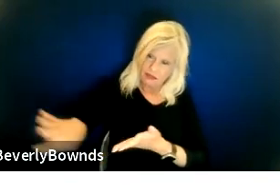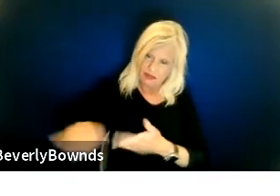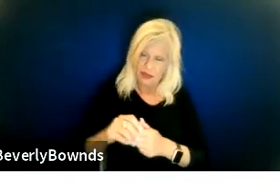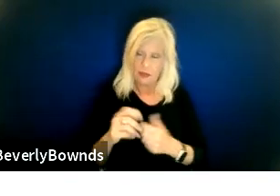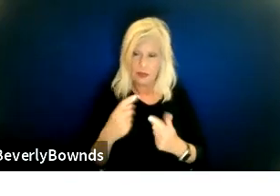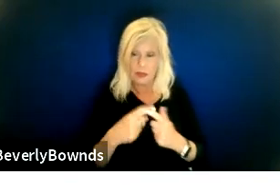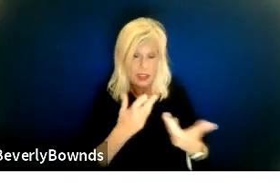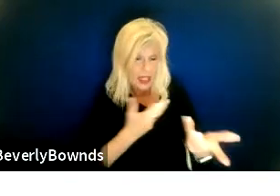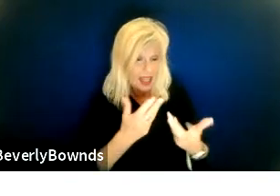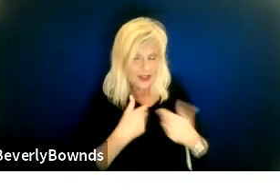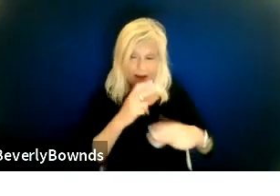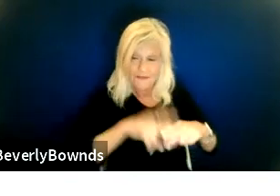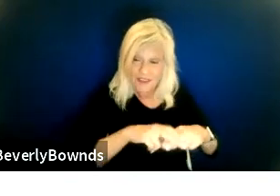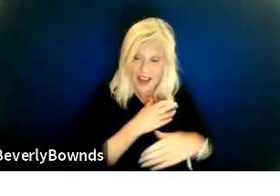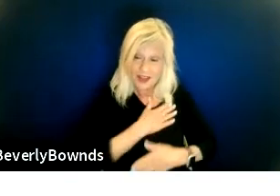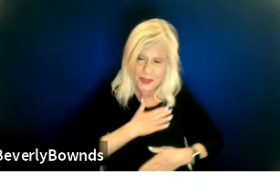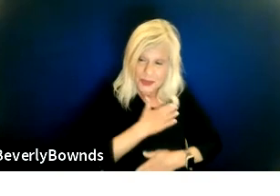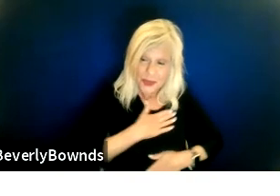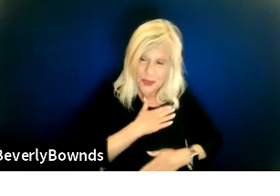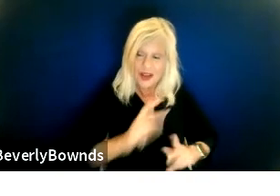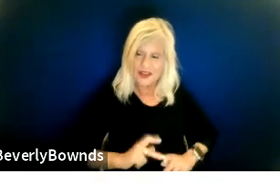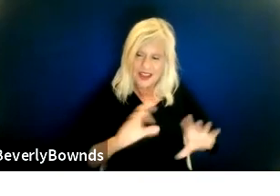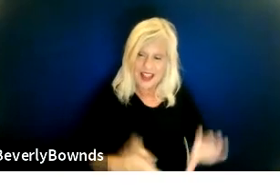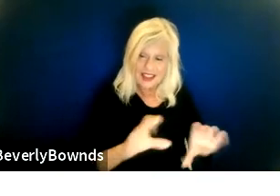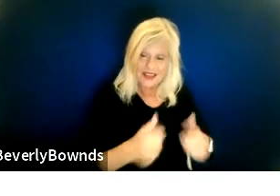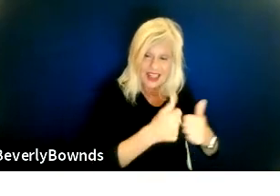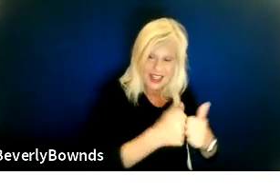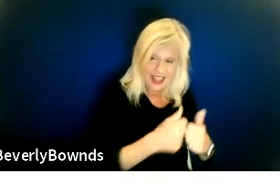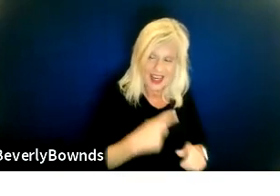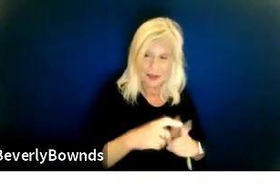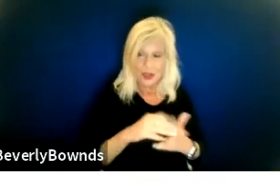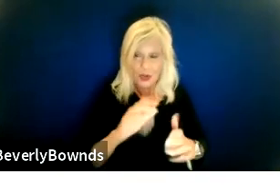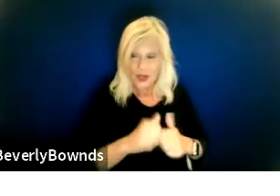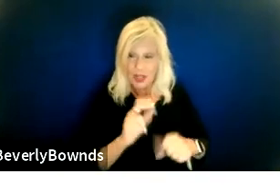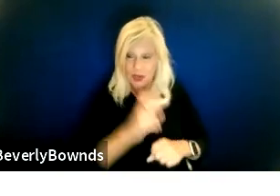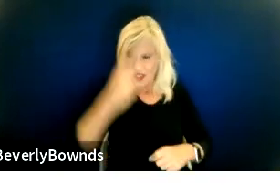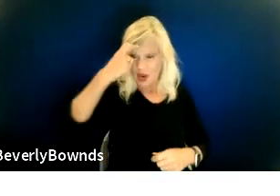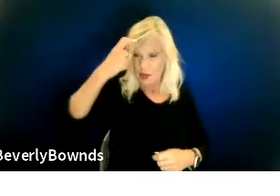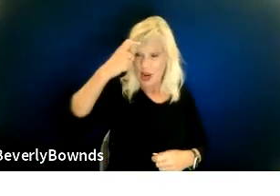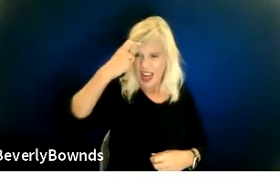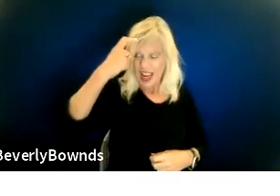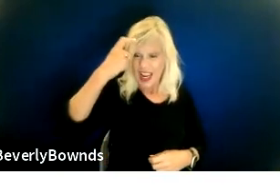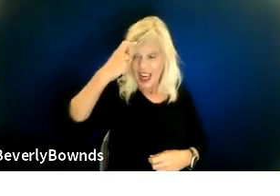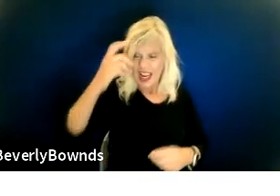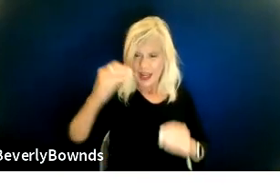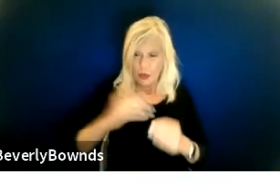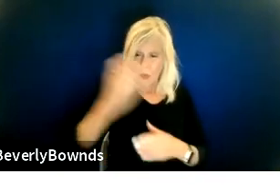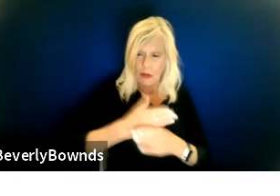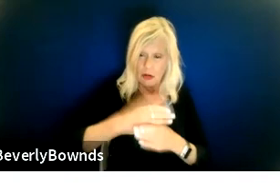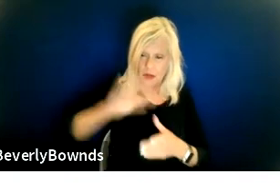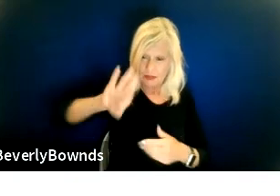and having fun during a physical activity, they're learning how to use their brain in a more